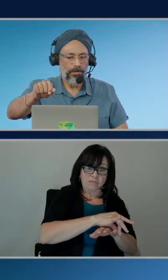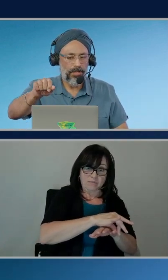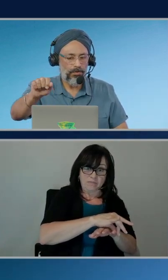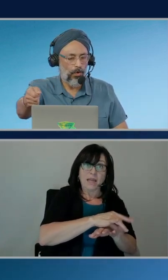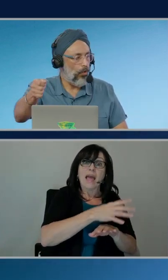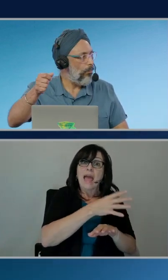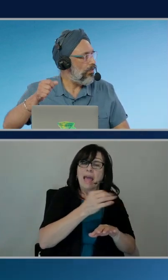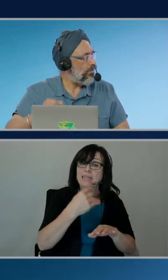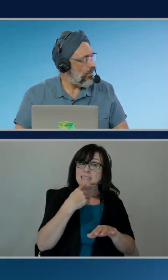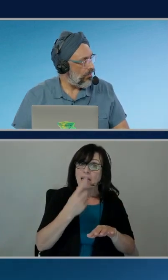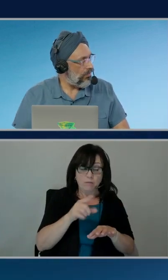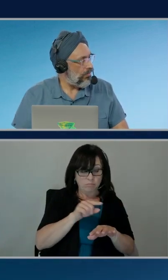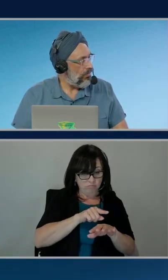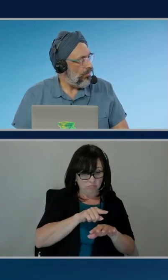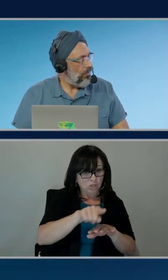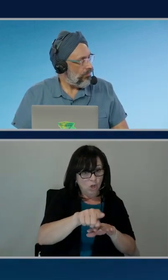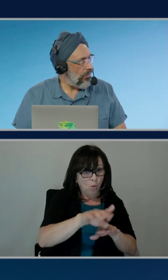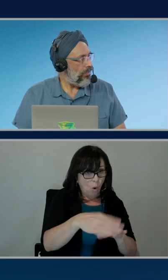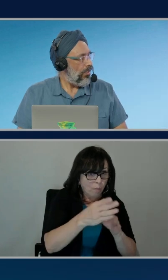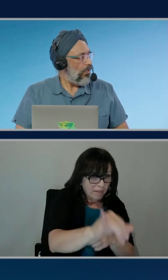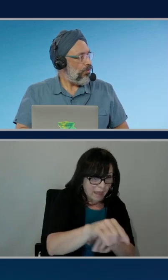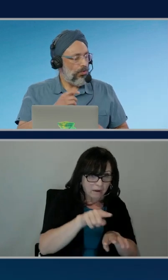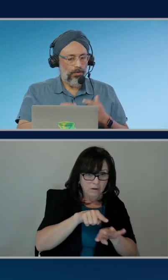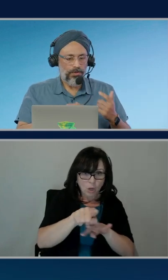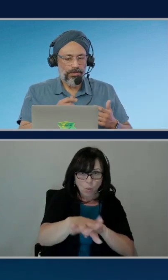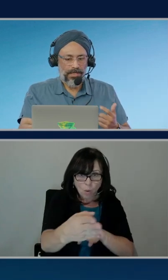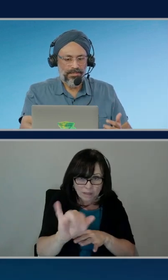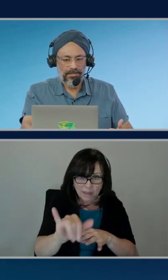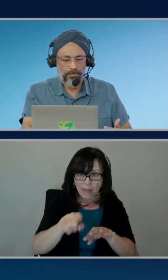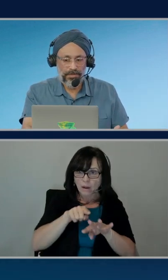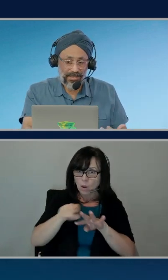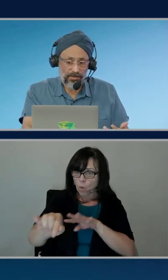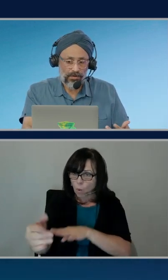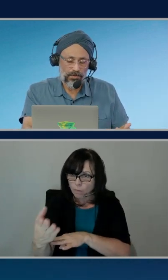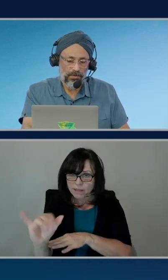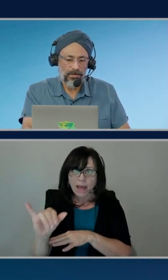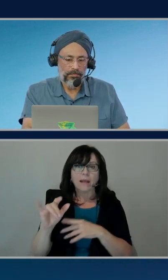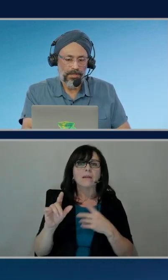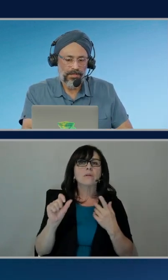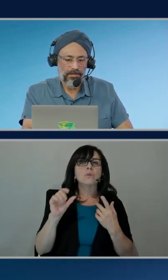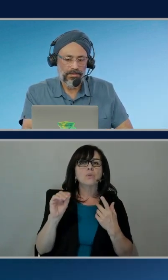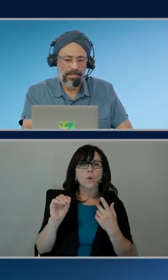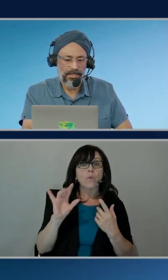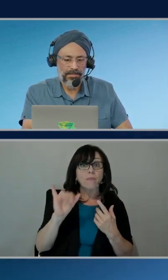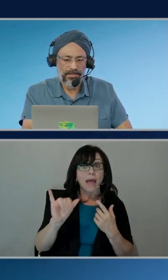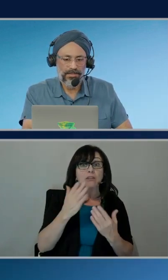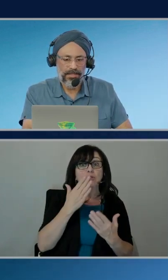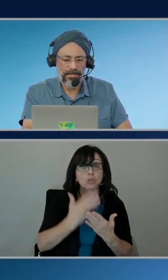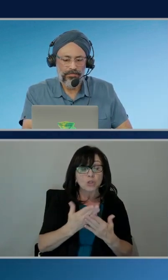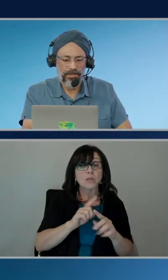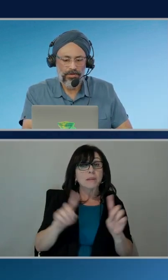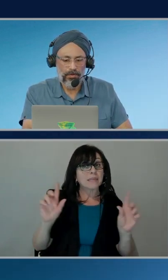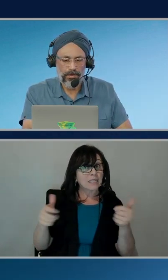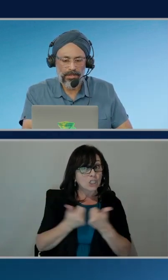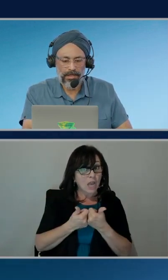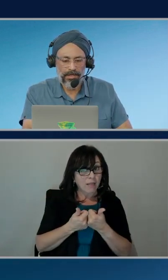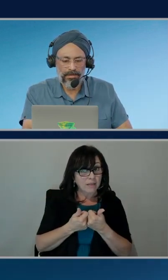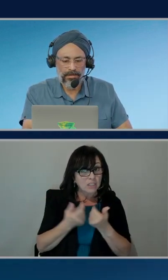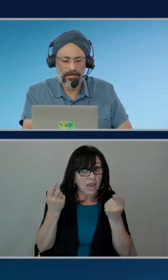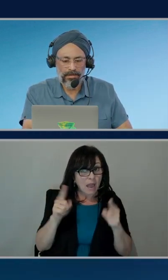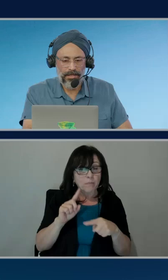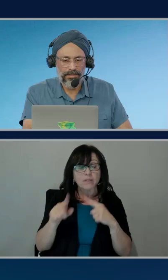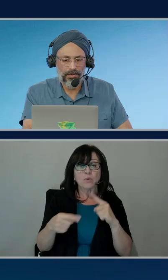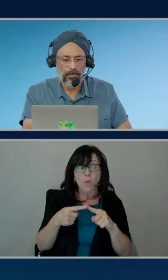saying, okay, now go open this nut. Yeah. Okay. Right. So that's all good. But now the challenge is that when you're looking